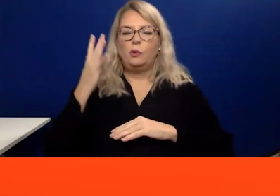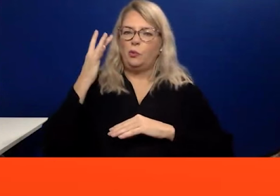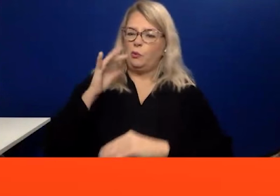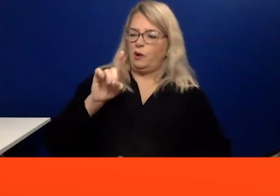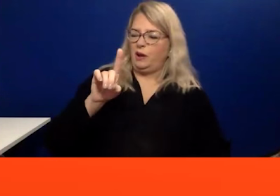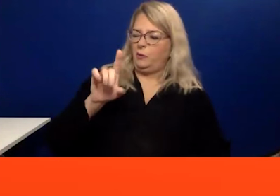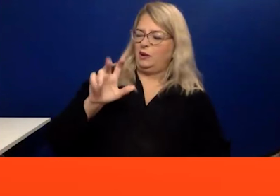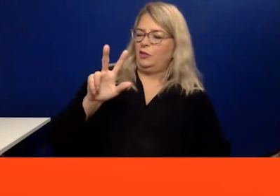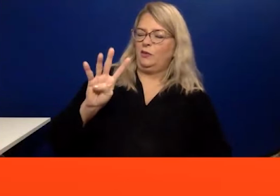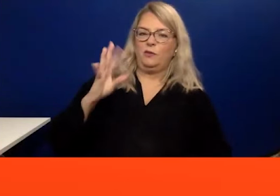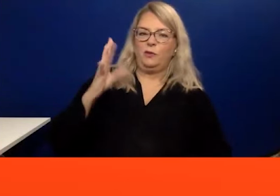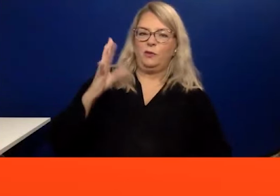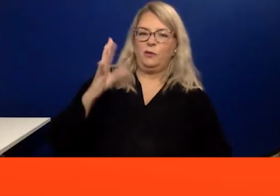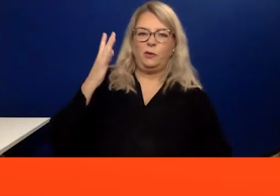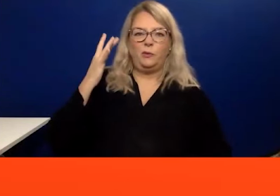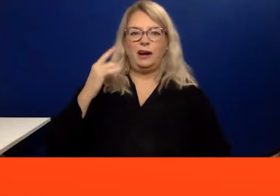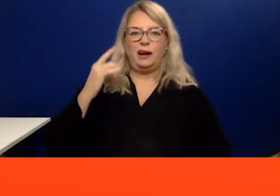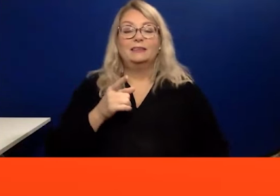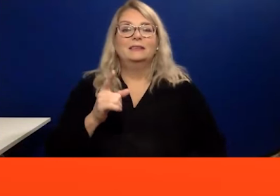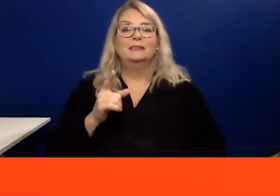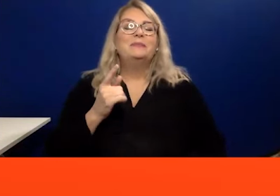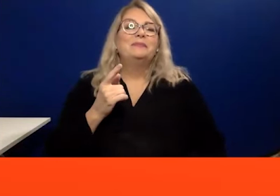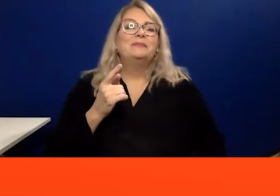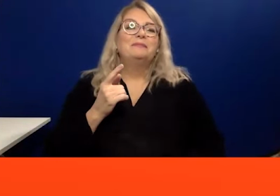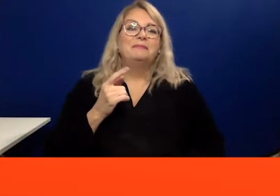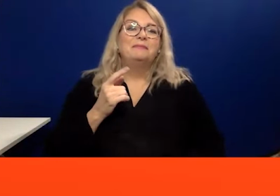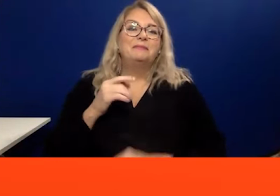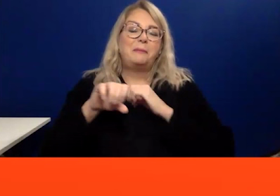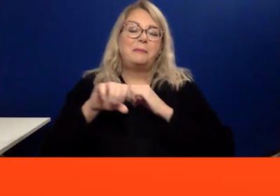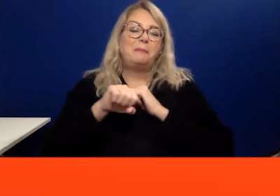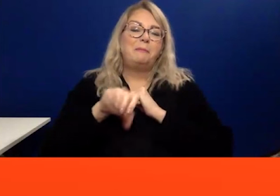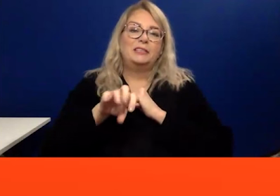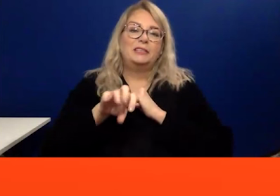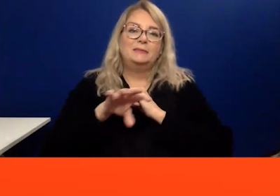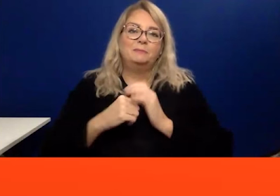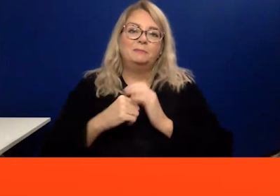you would ask, it's marketing, right?